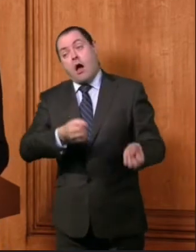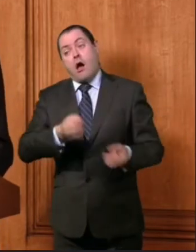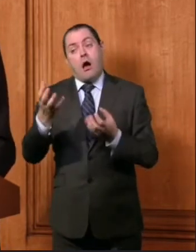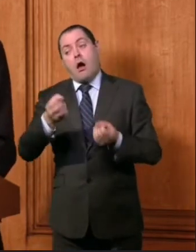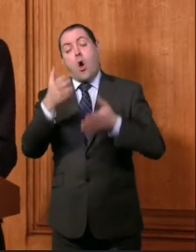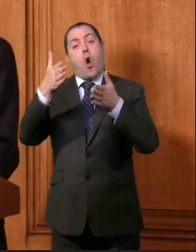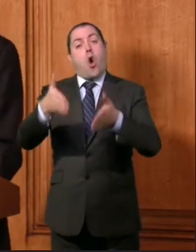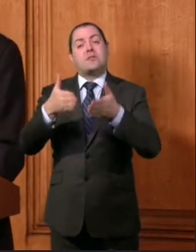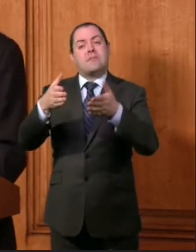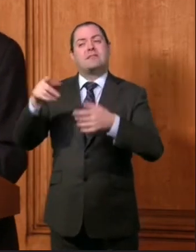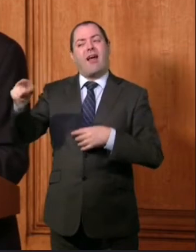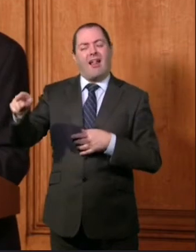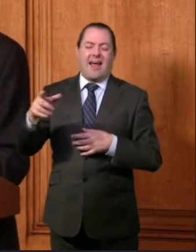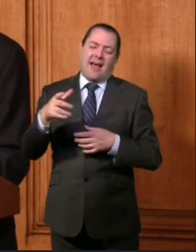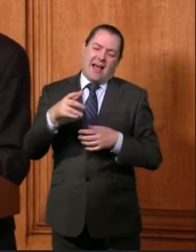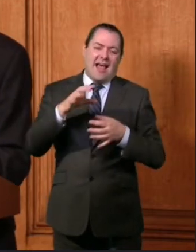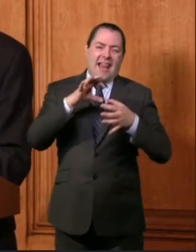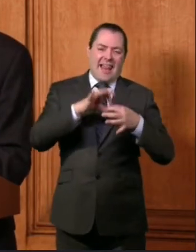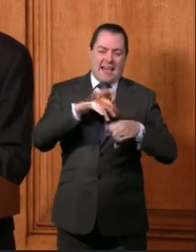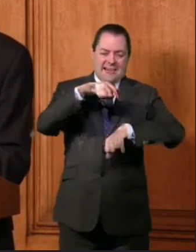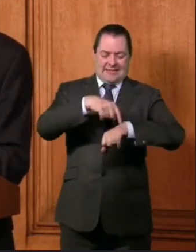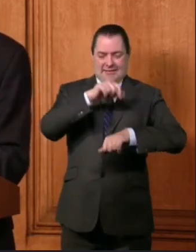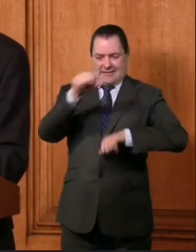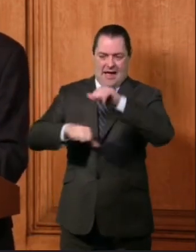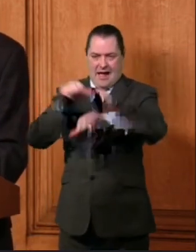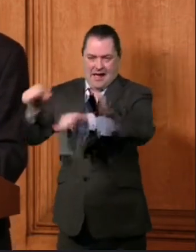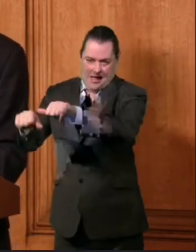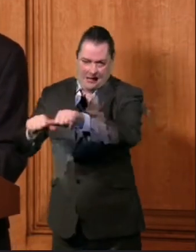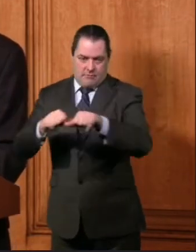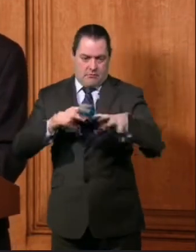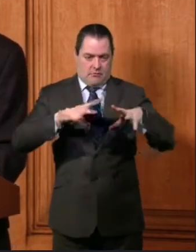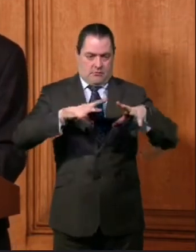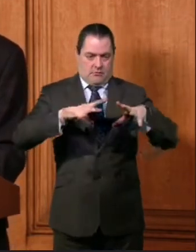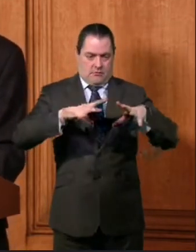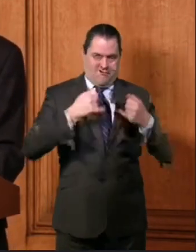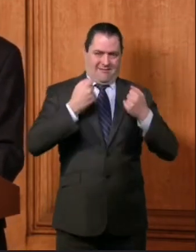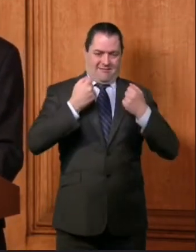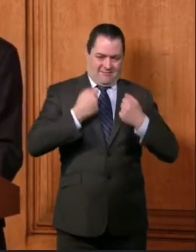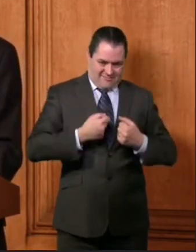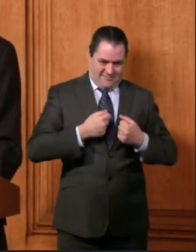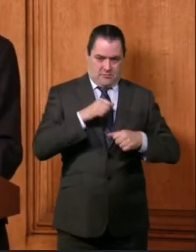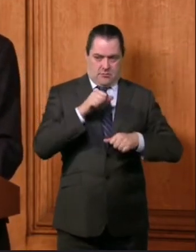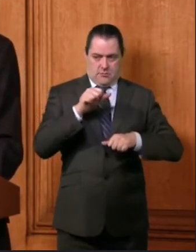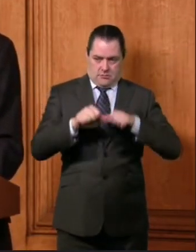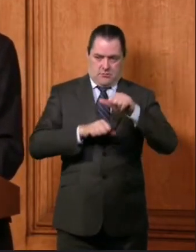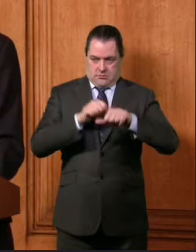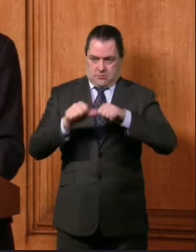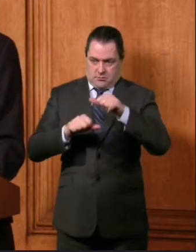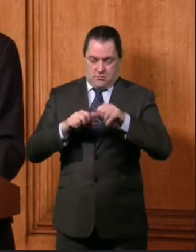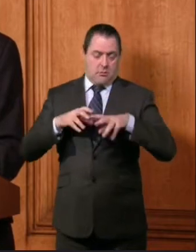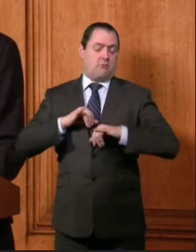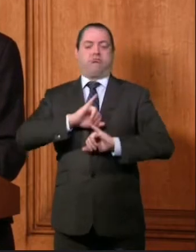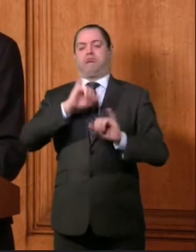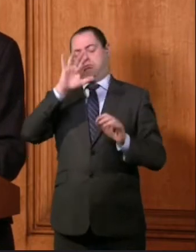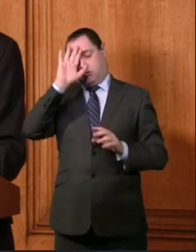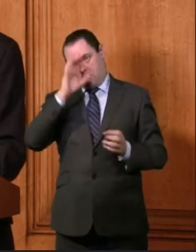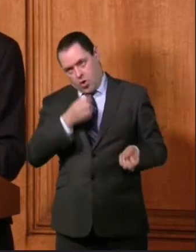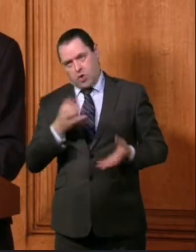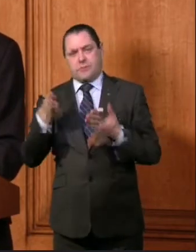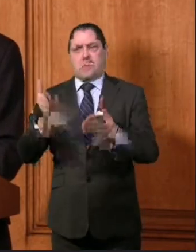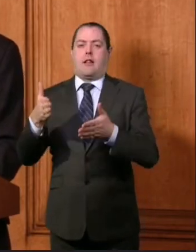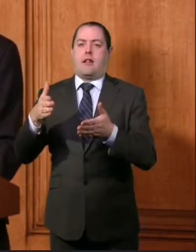hospital, again, for the country as a whole, it's broadly flat at the moment. Still going up in